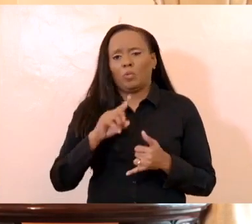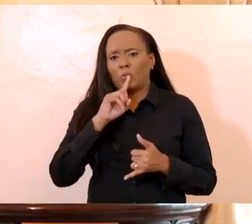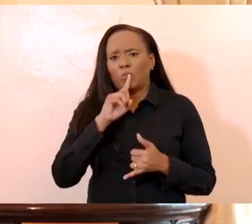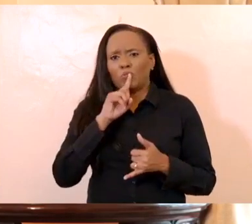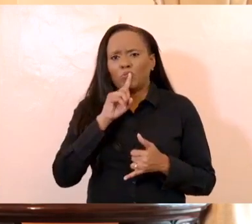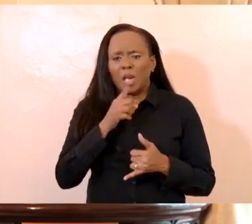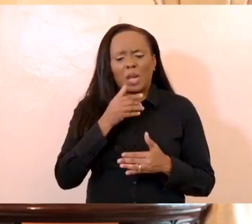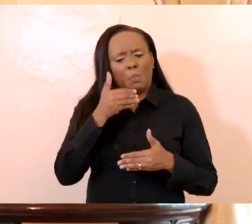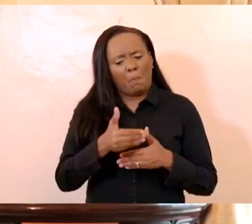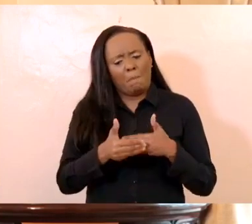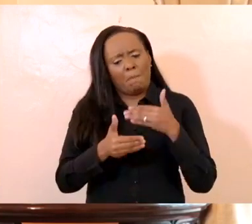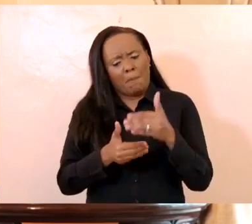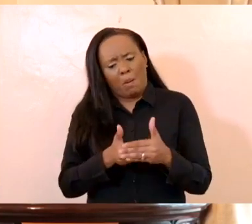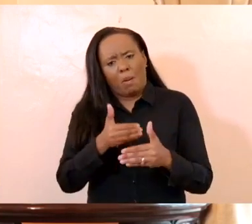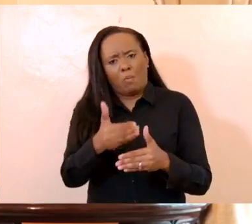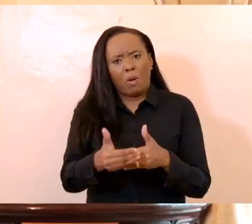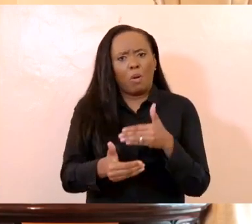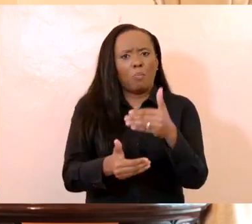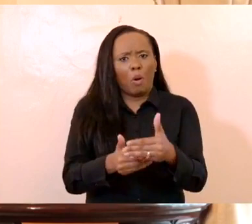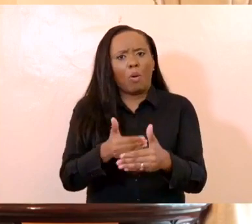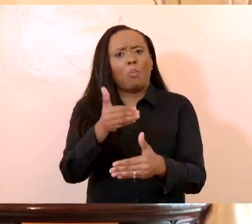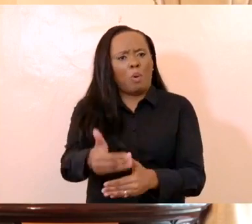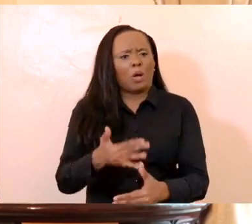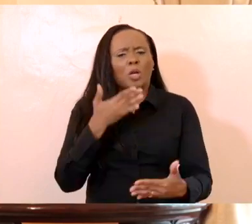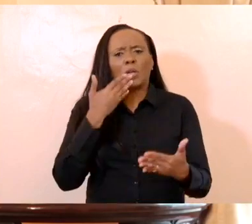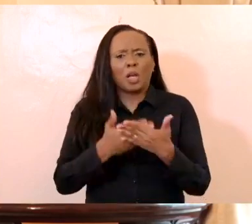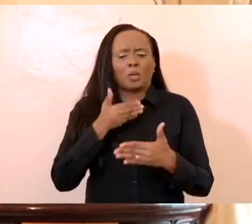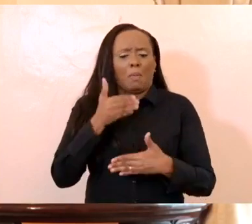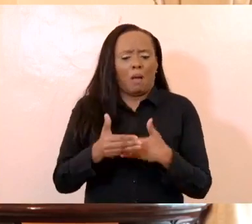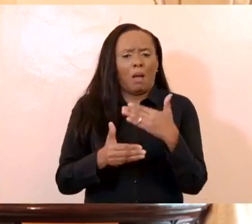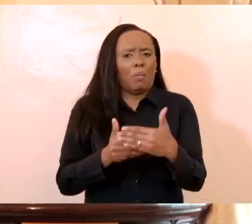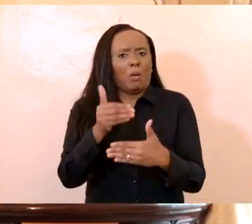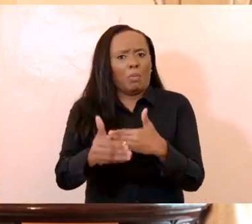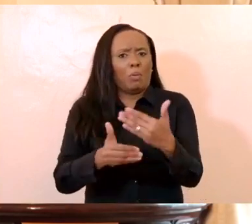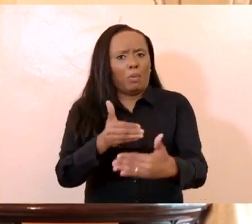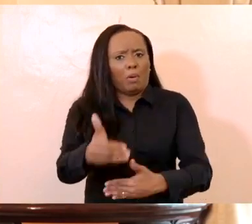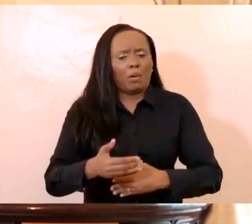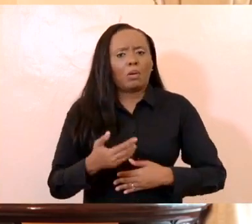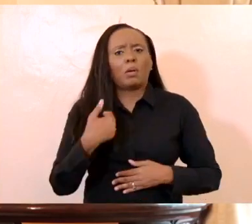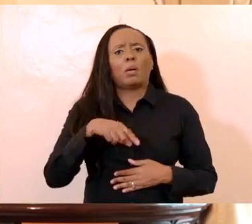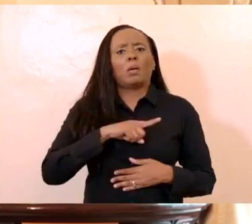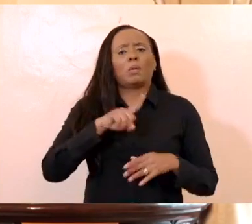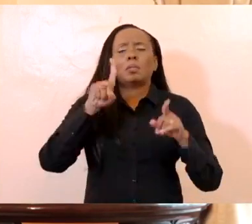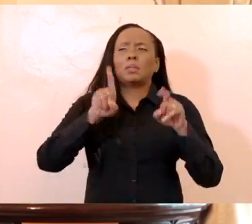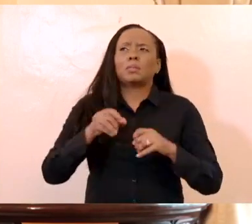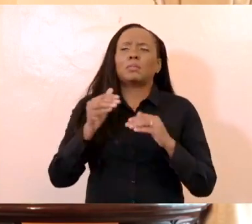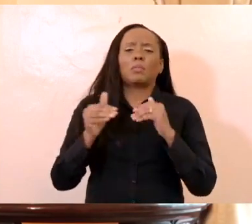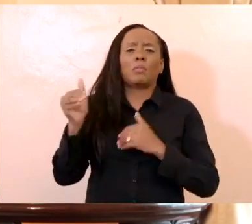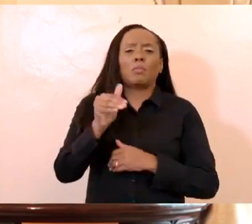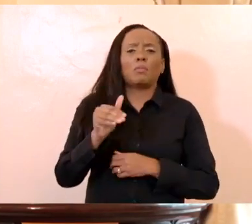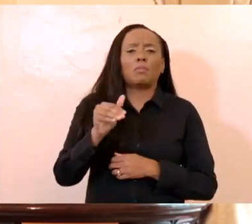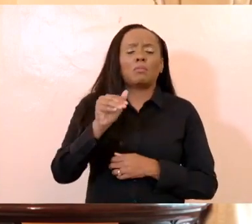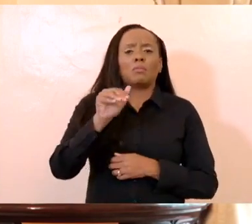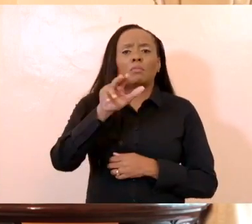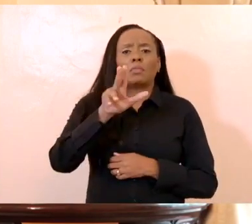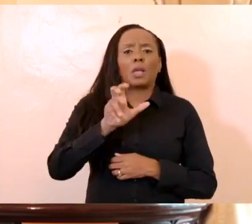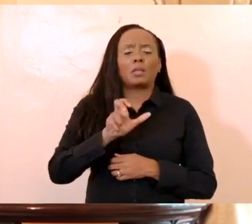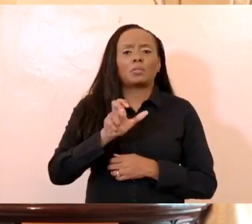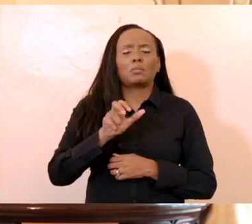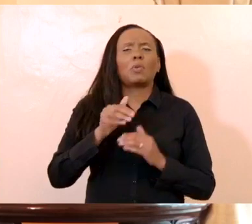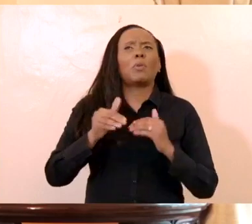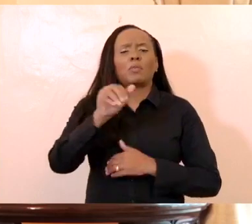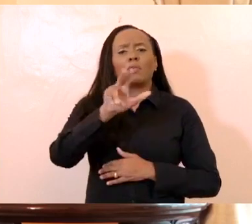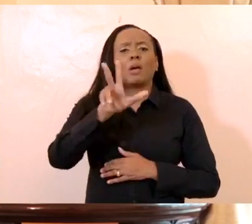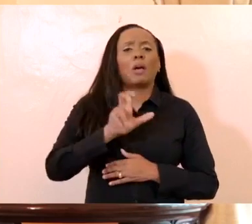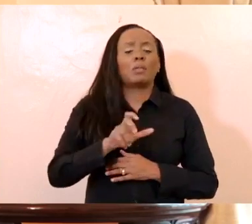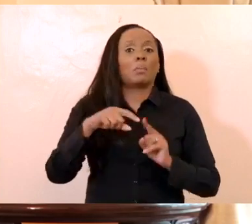progress in the prison. Whereas we tested over, or we had over 300 confirmed results